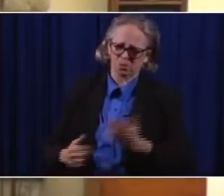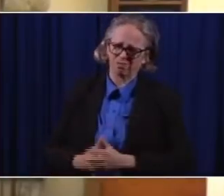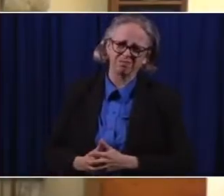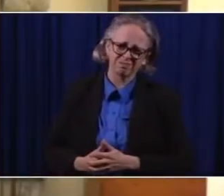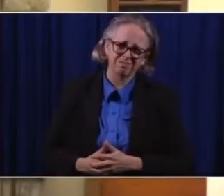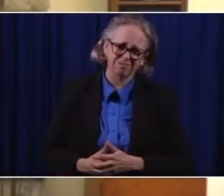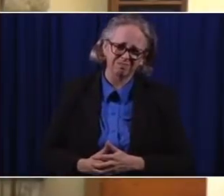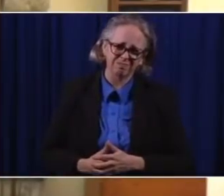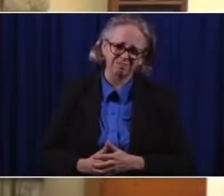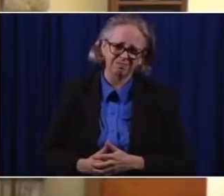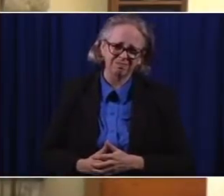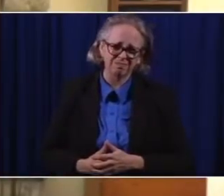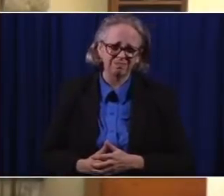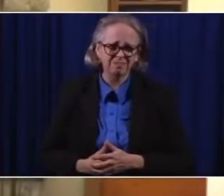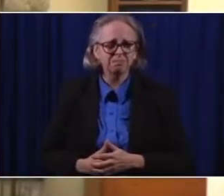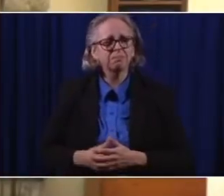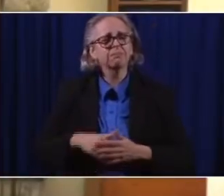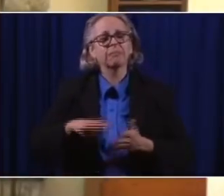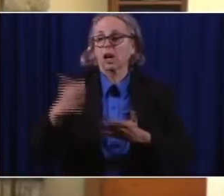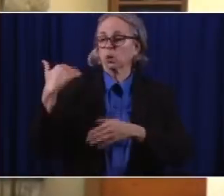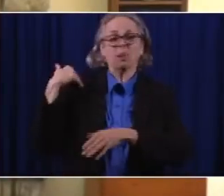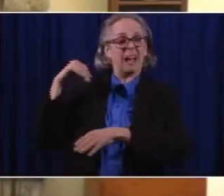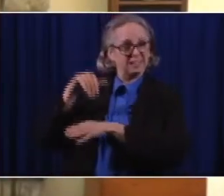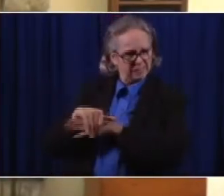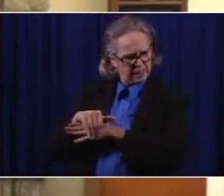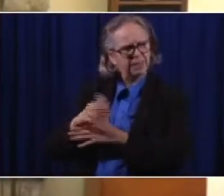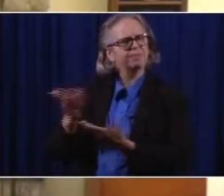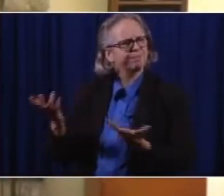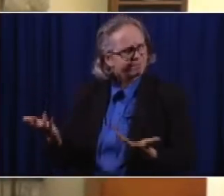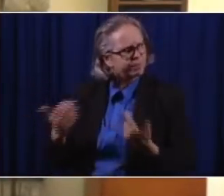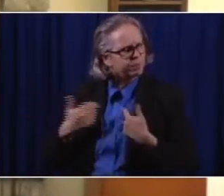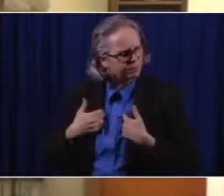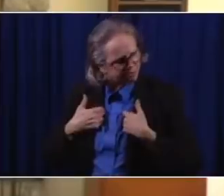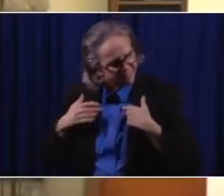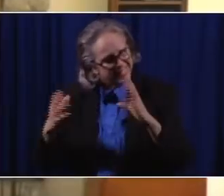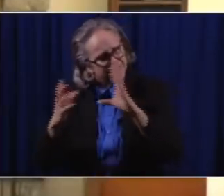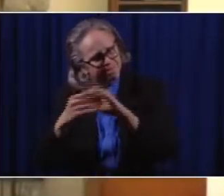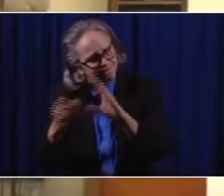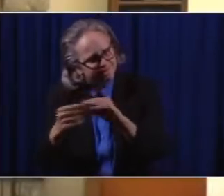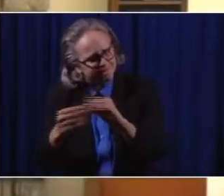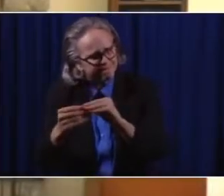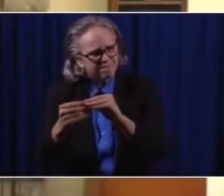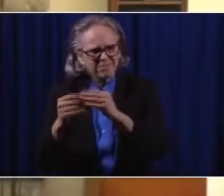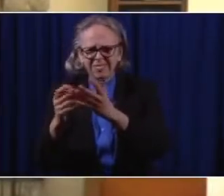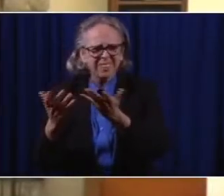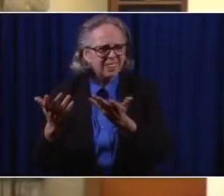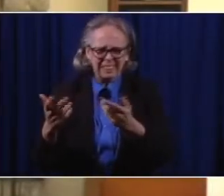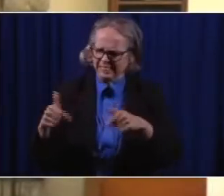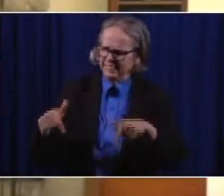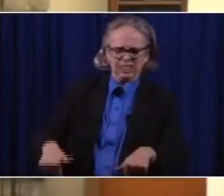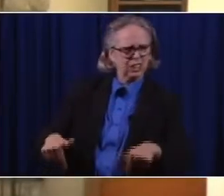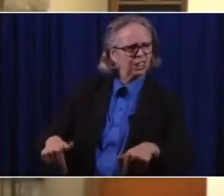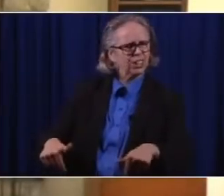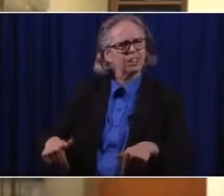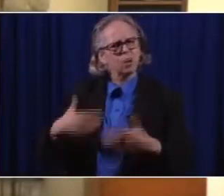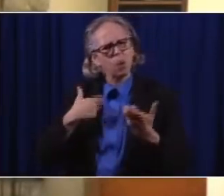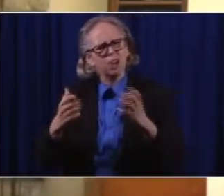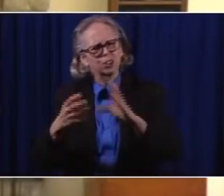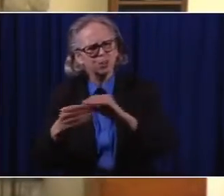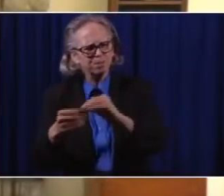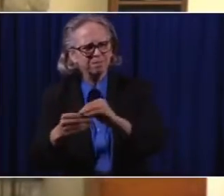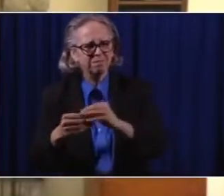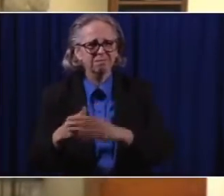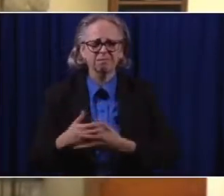talked about last night are really kind of focused on that. I talked about how important it is for